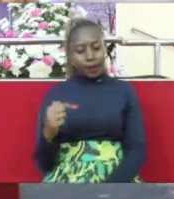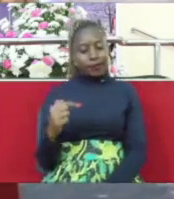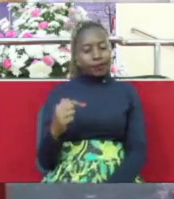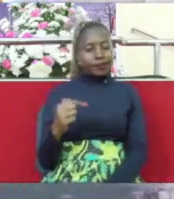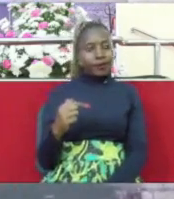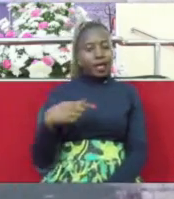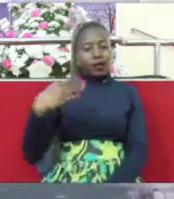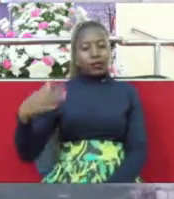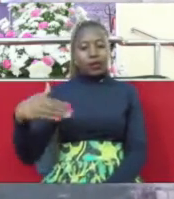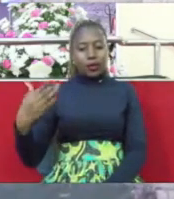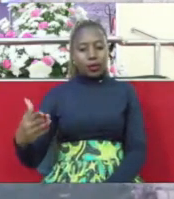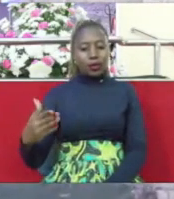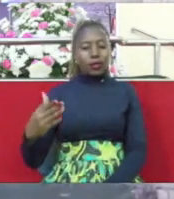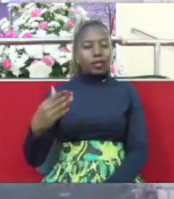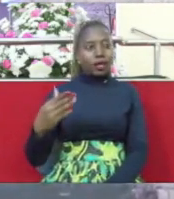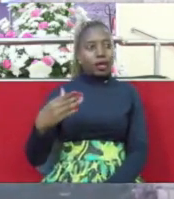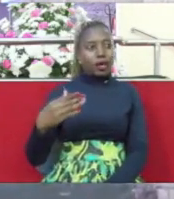the fetters and killing the